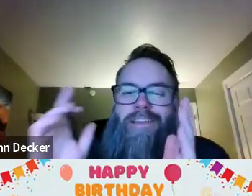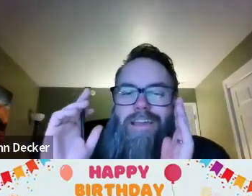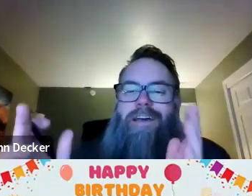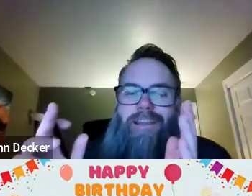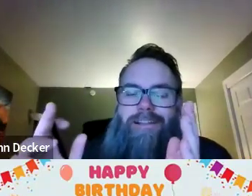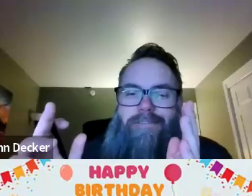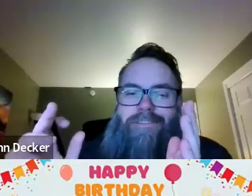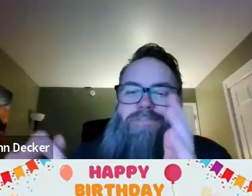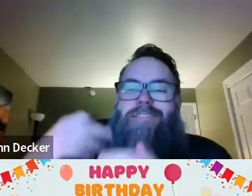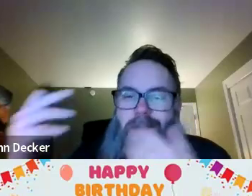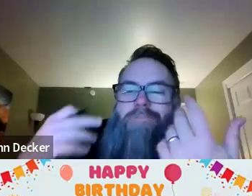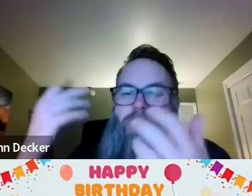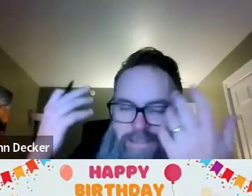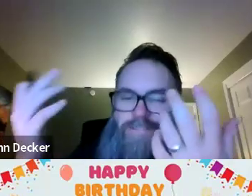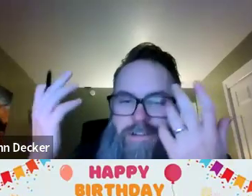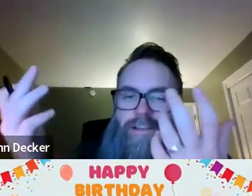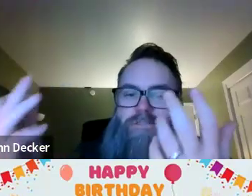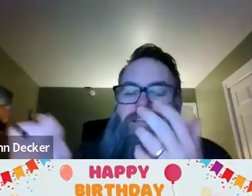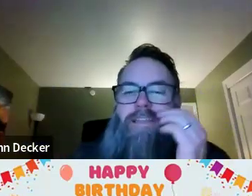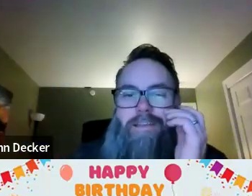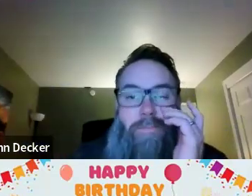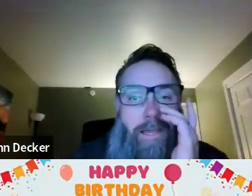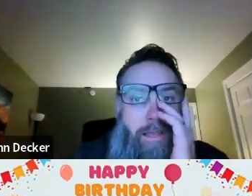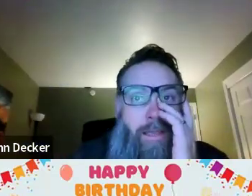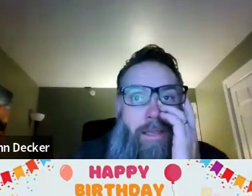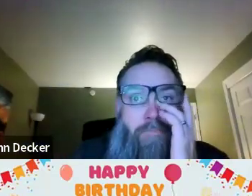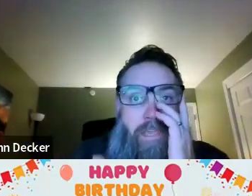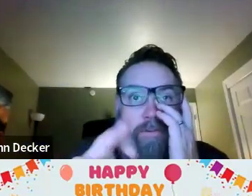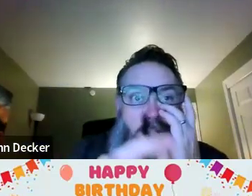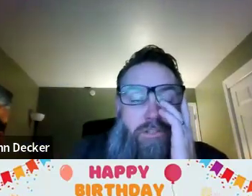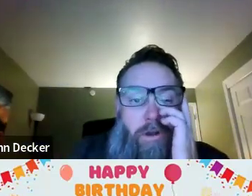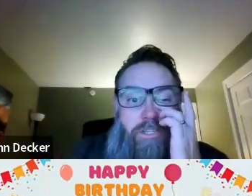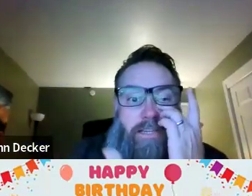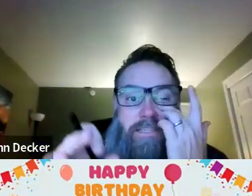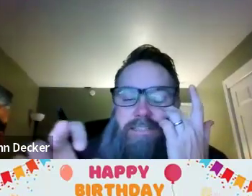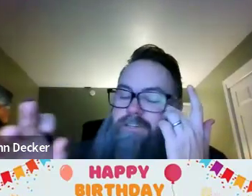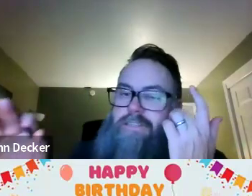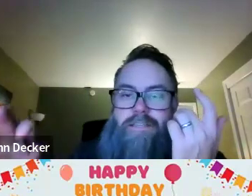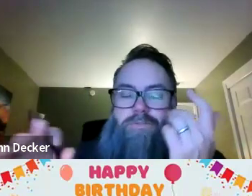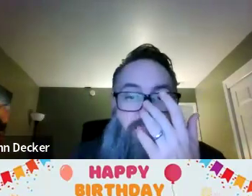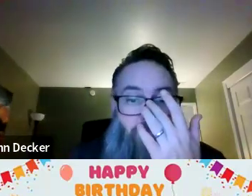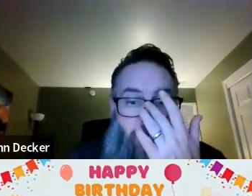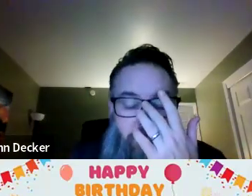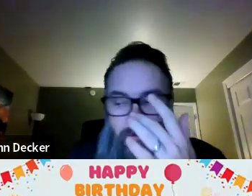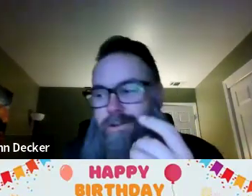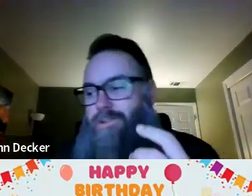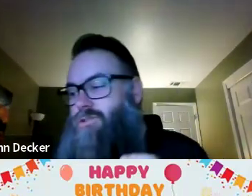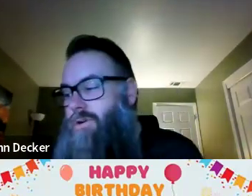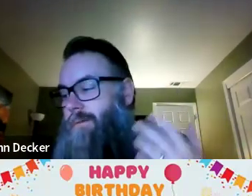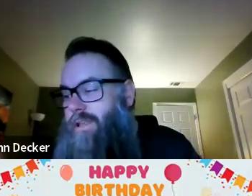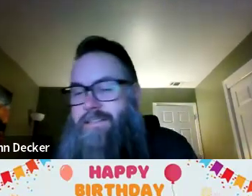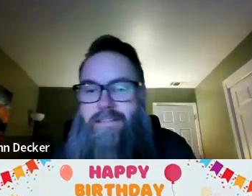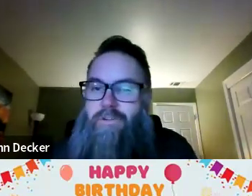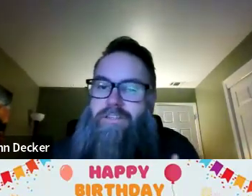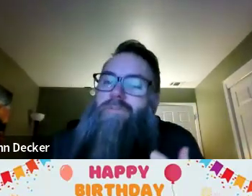affordable housing and the Height at 11 stuff, because now I'm finally starting to understand it. But even those projects, and especially these ones that Rhonda is working on,